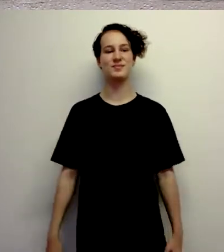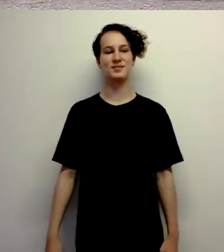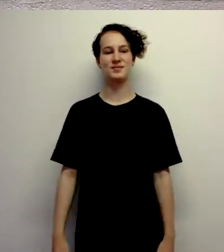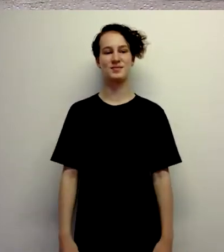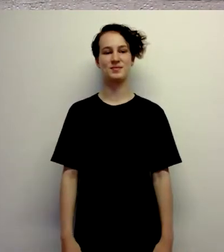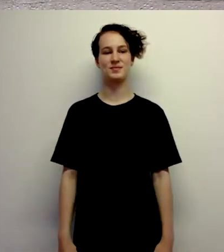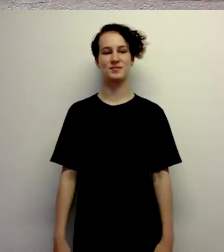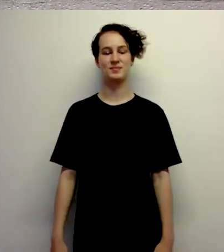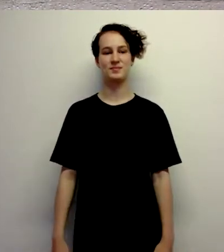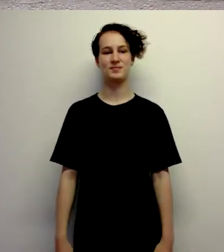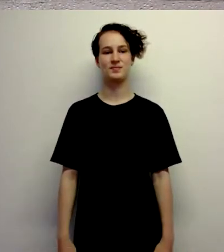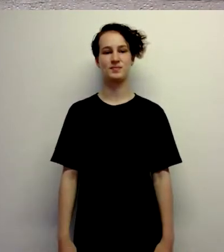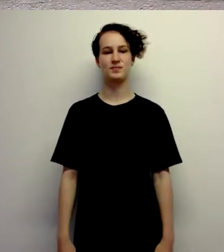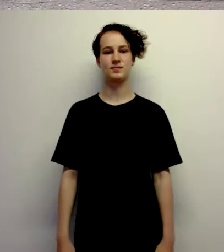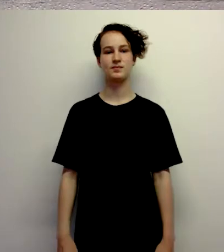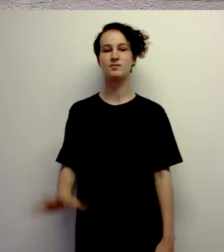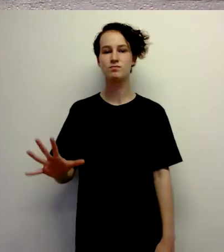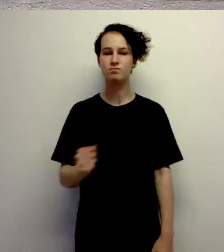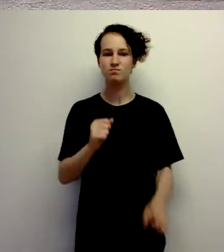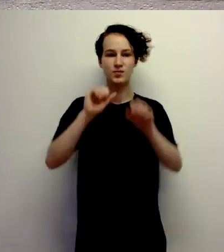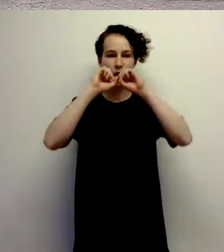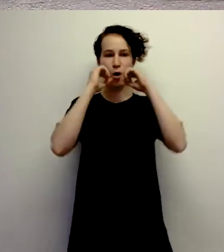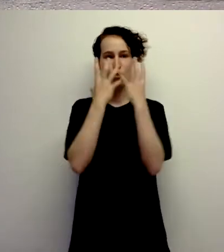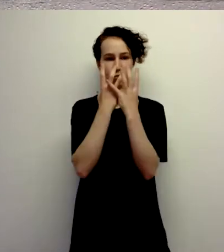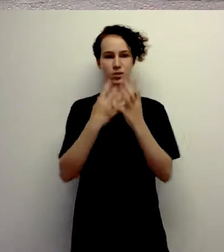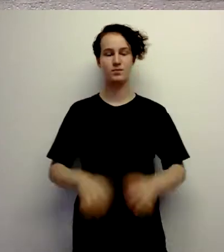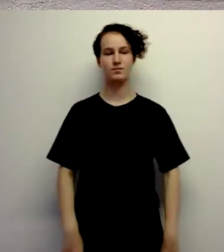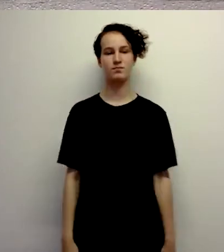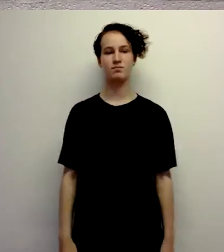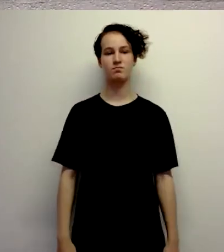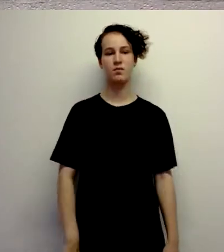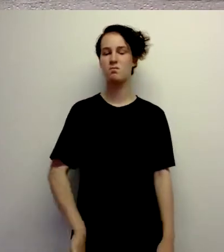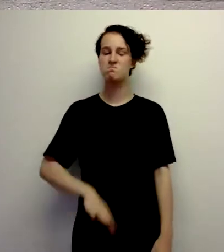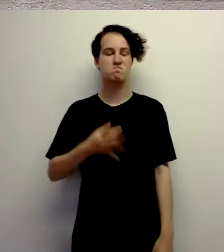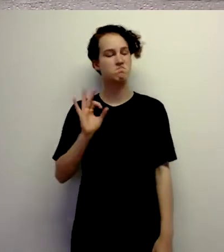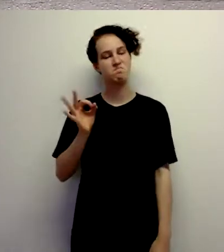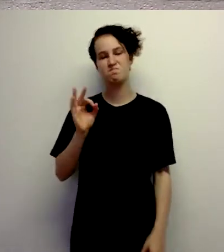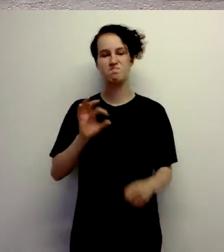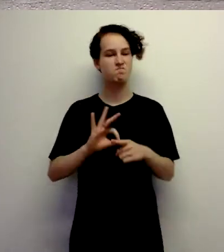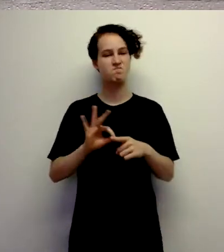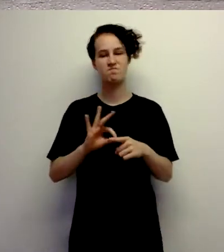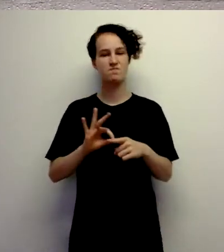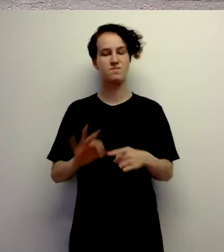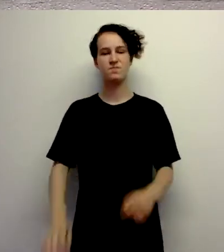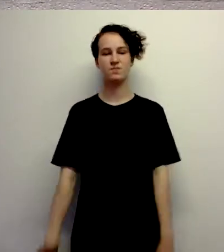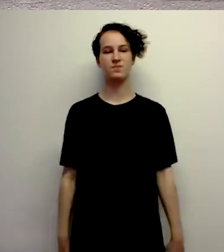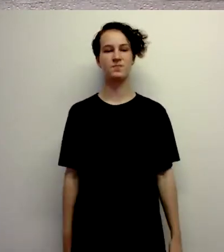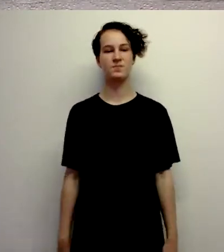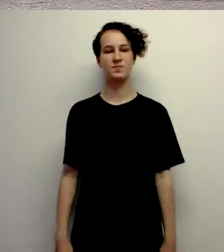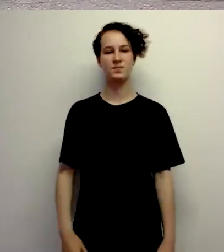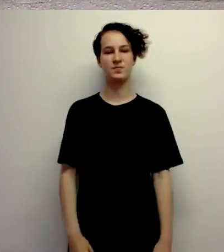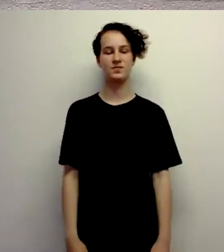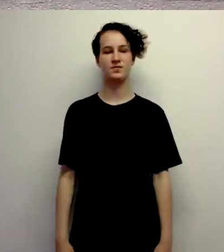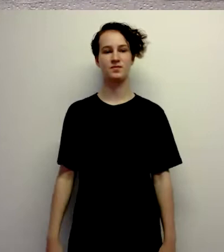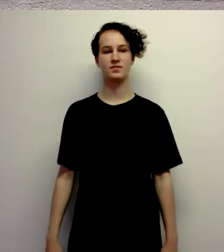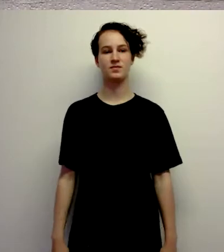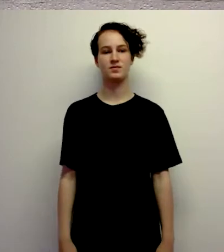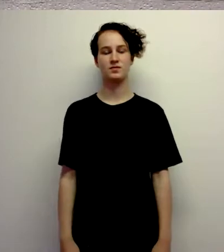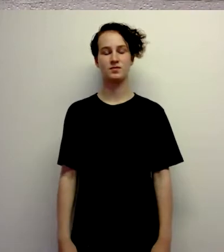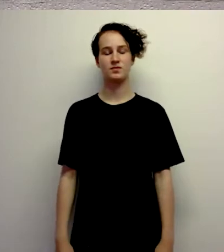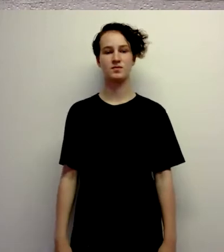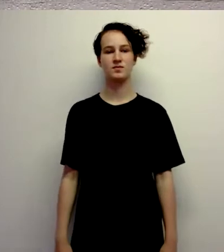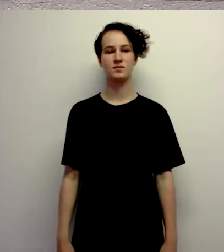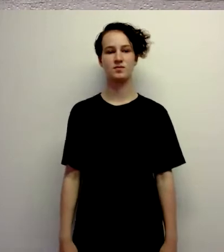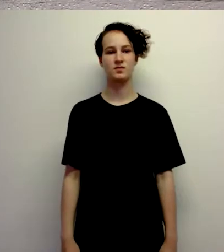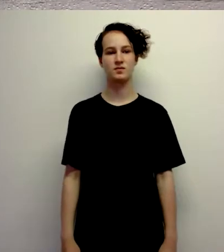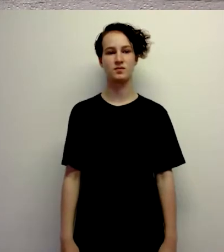started. Grab a couple of balloons, doesn't matter what color. The first thing you're gonna do is just